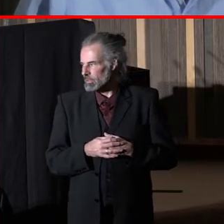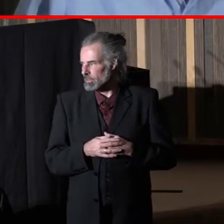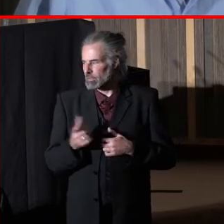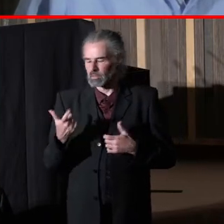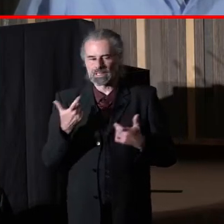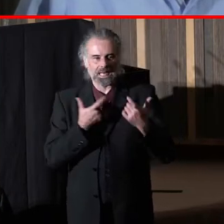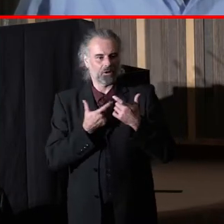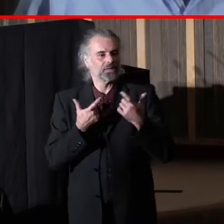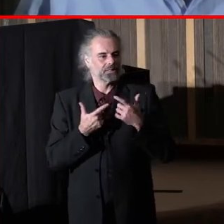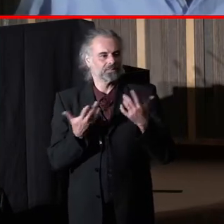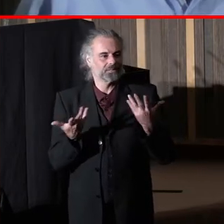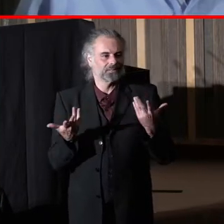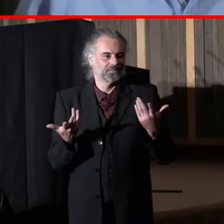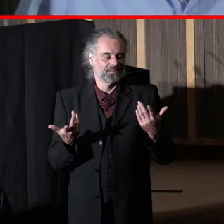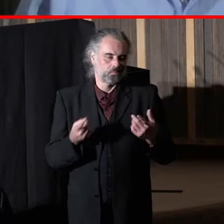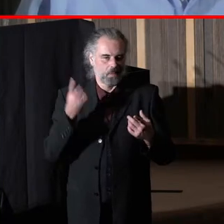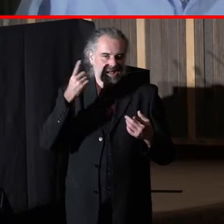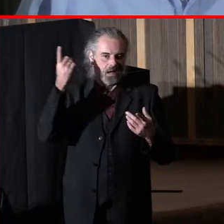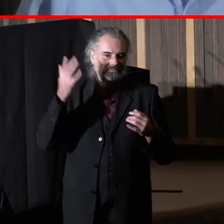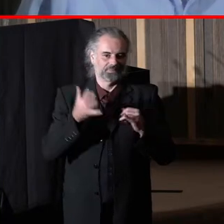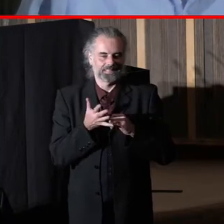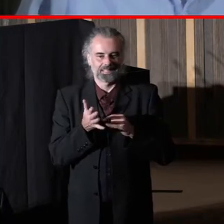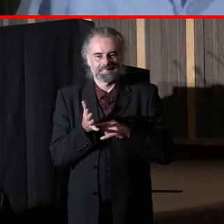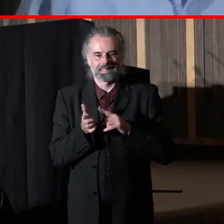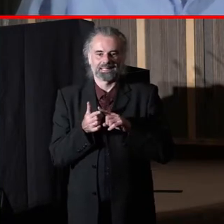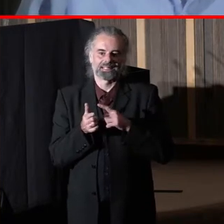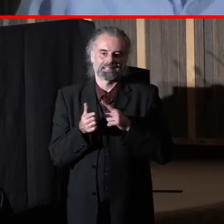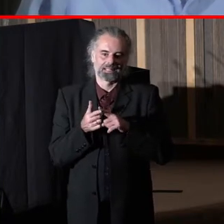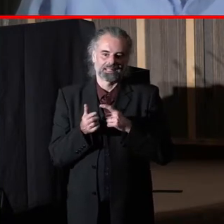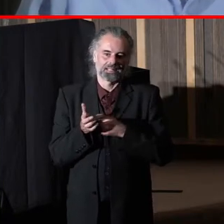hilarious stereotypes. And then,